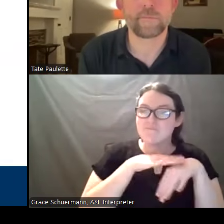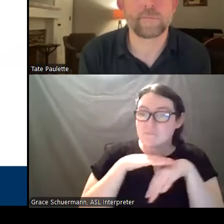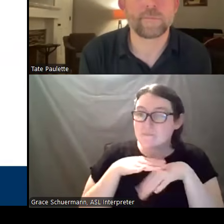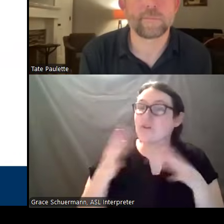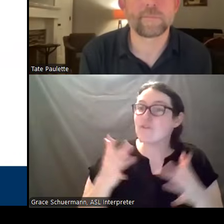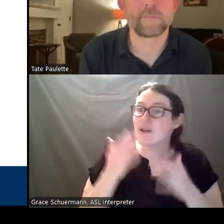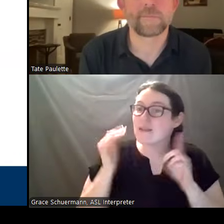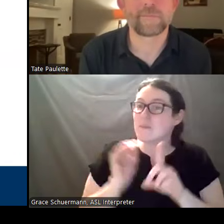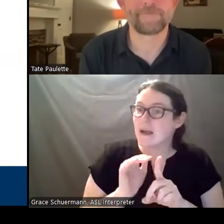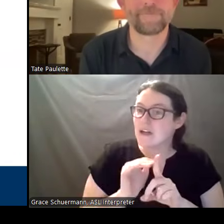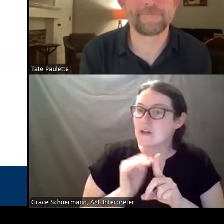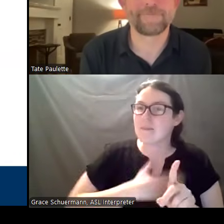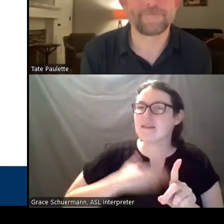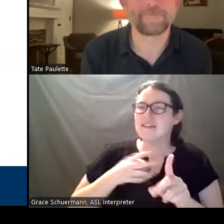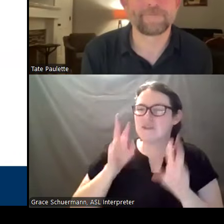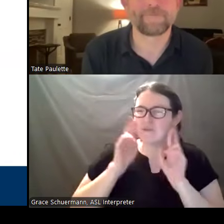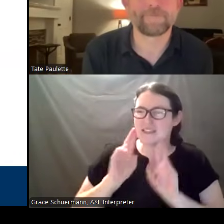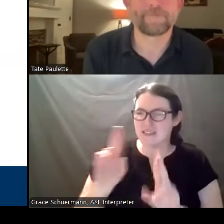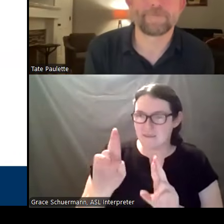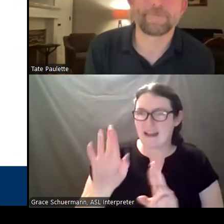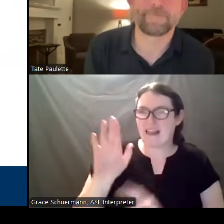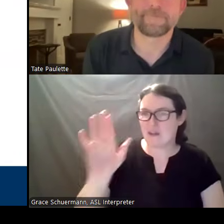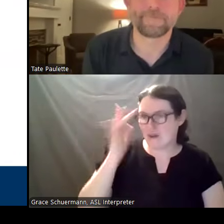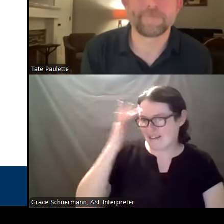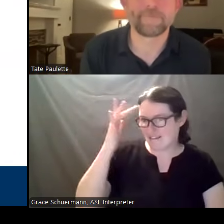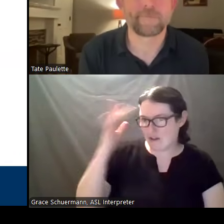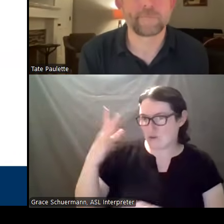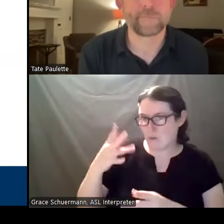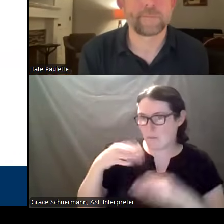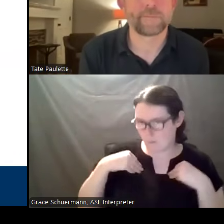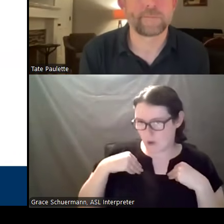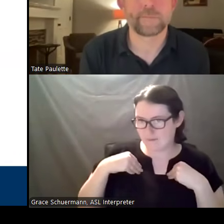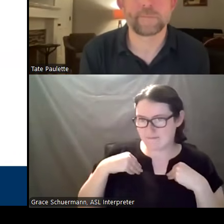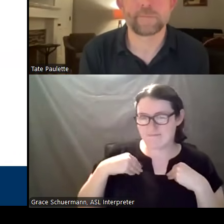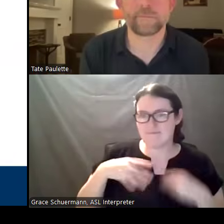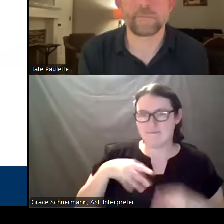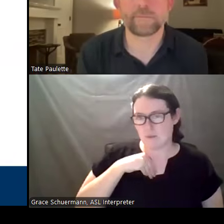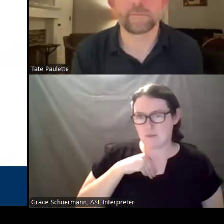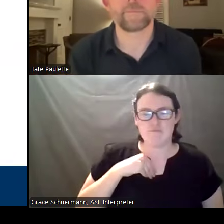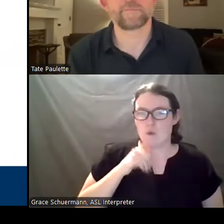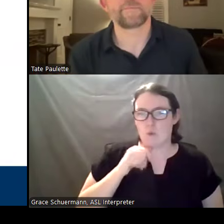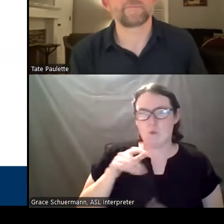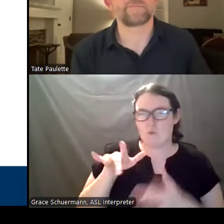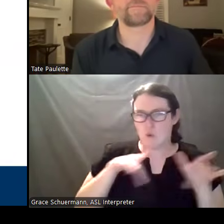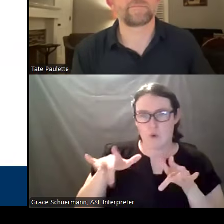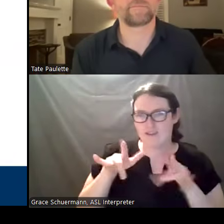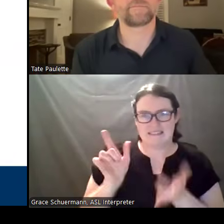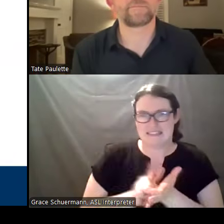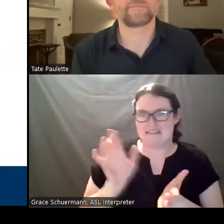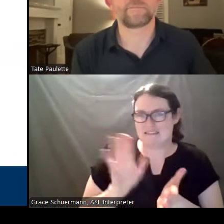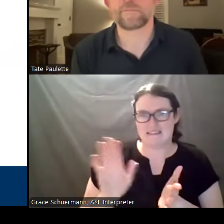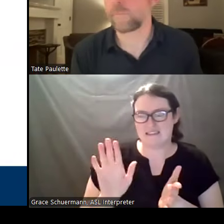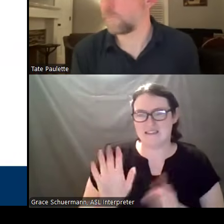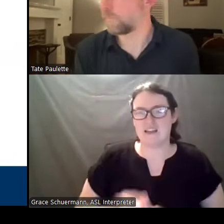guests to respect the intellectual property of our presenter and not record this talk, as this is prohibited. The